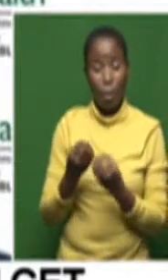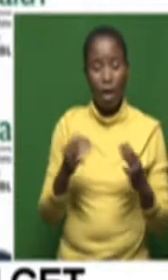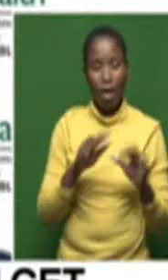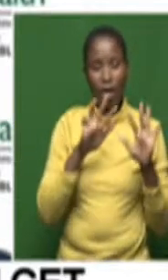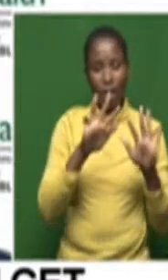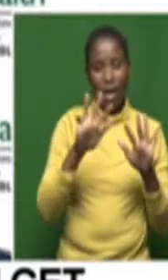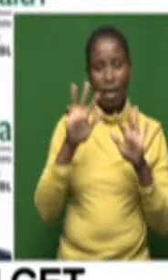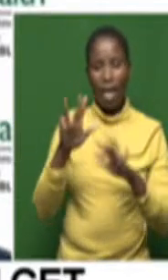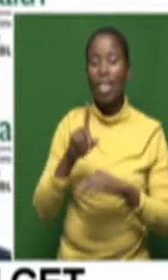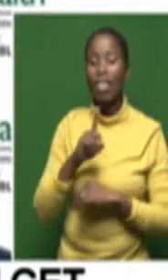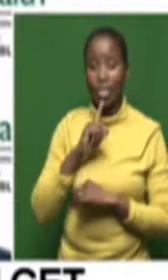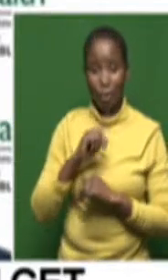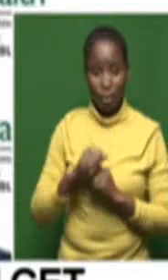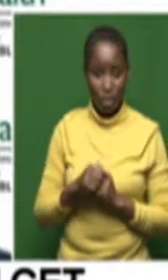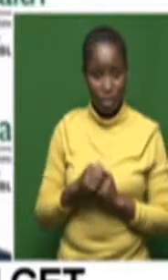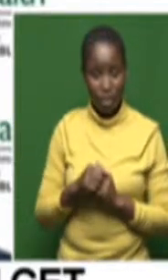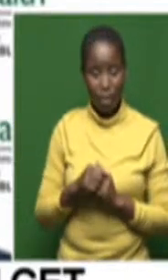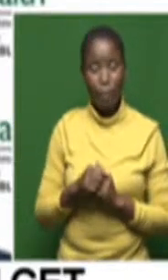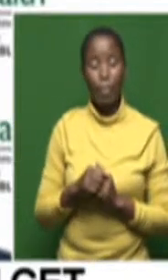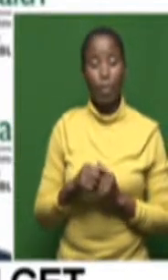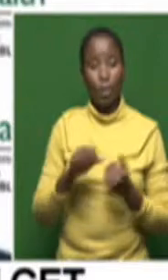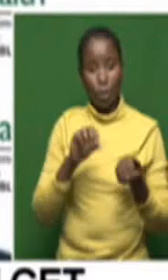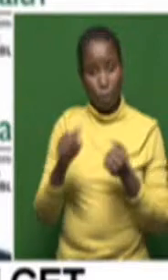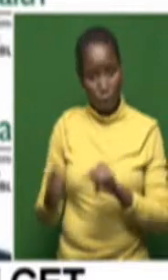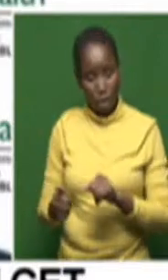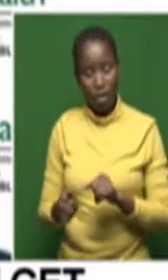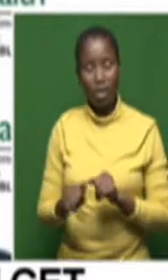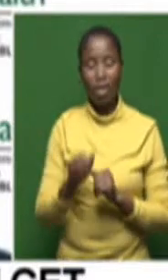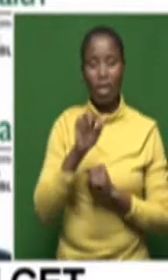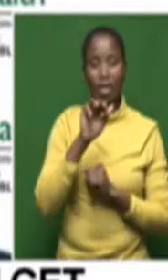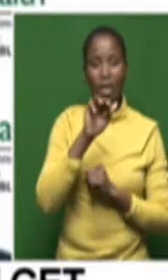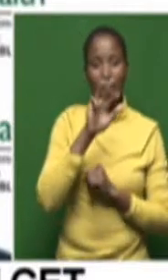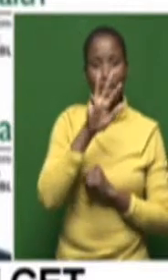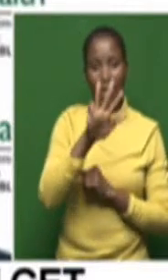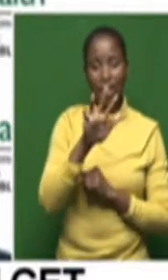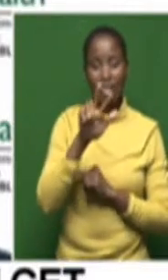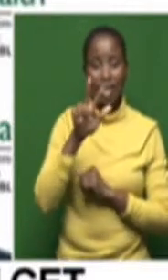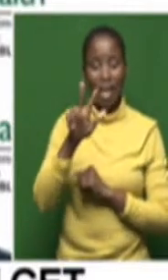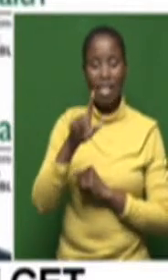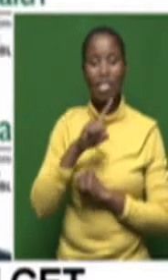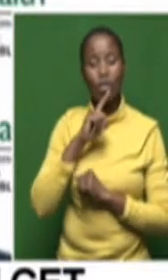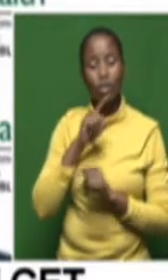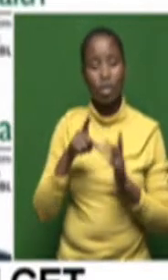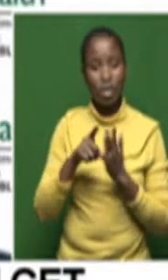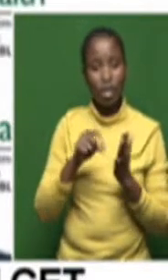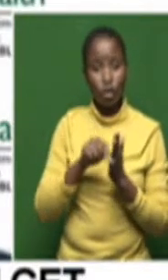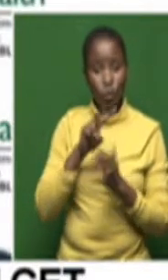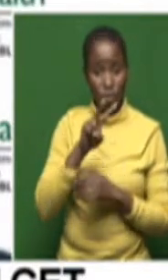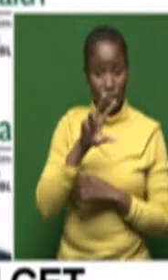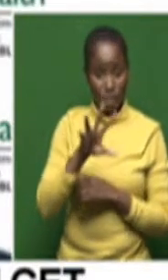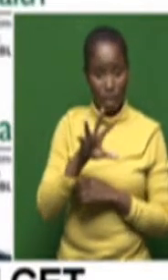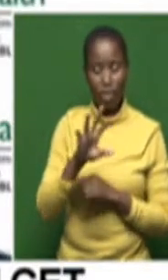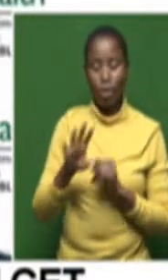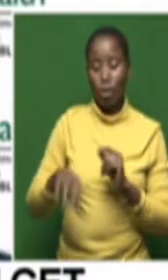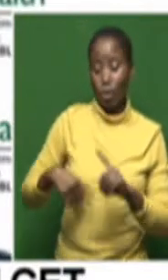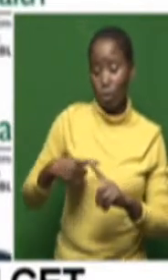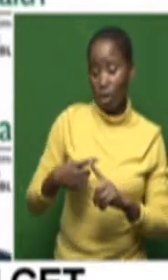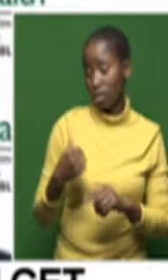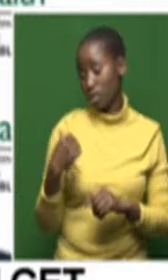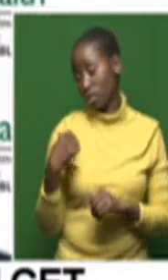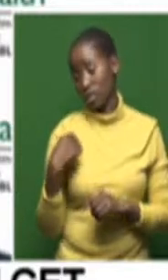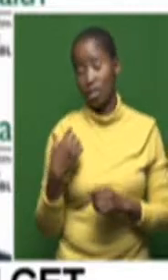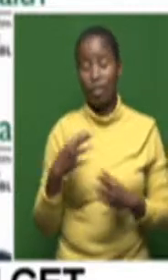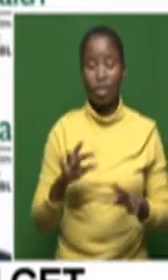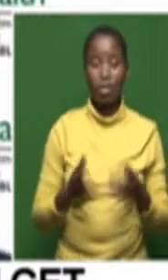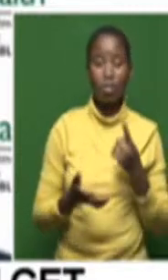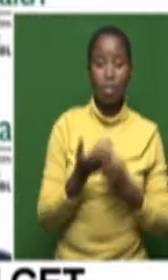99,000, and also 98,000 on the 25th. And yesterday, on the 26th, we were able to